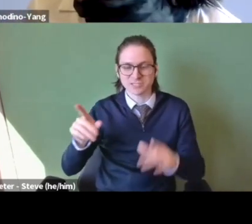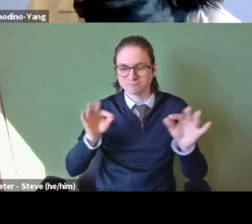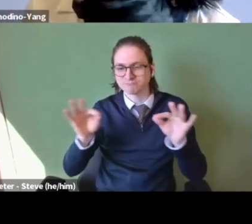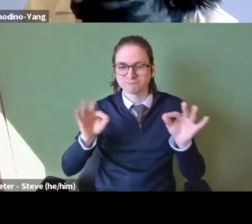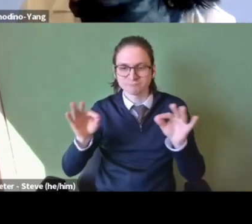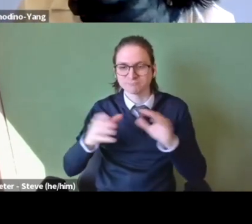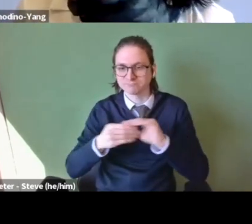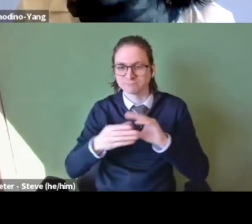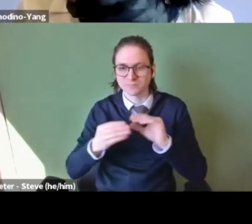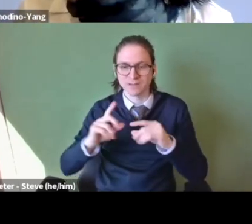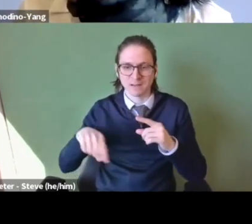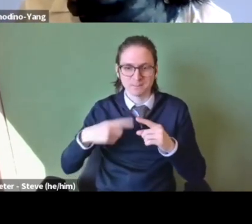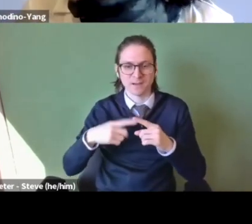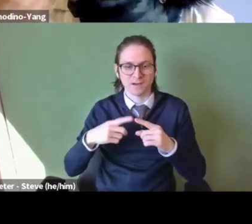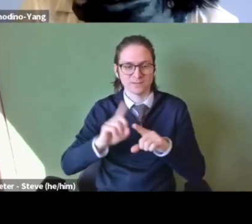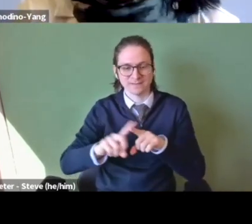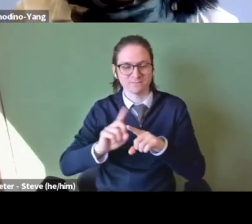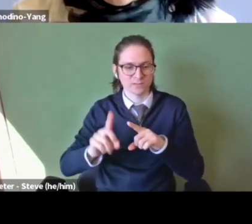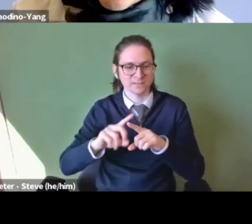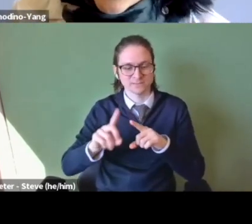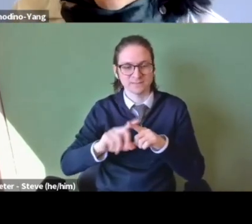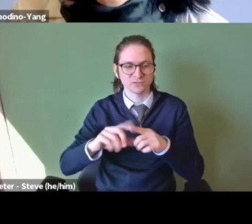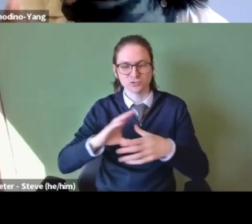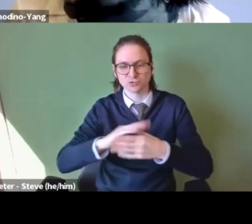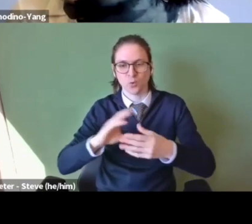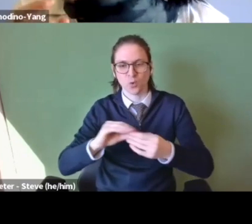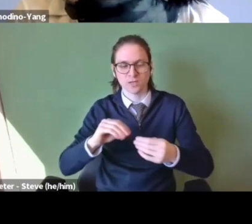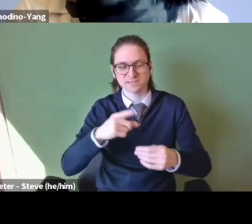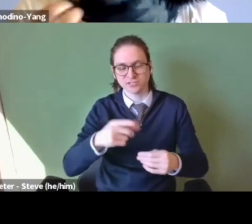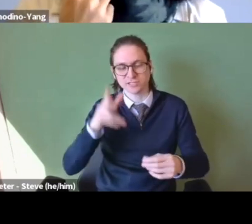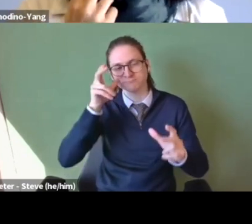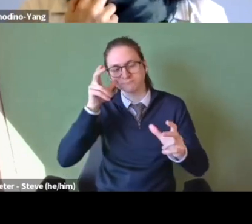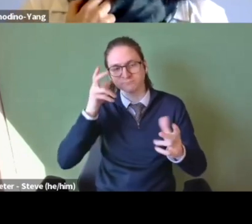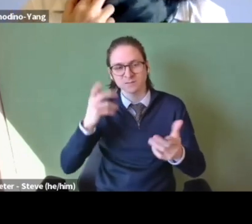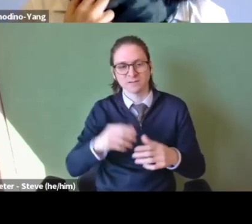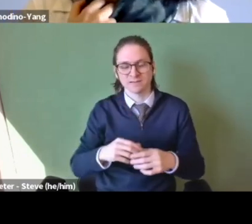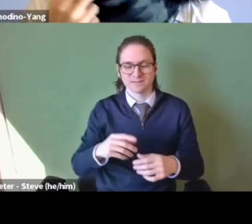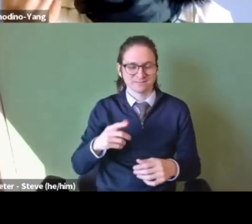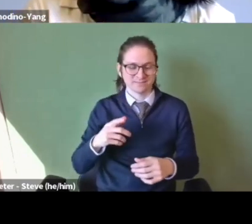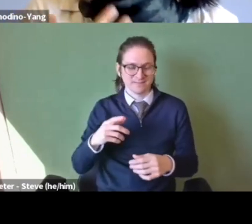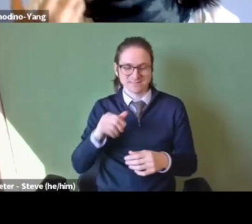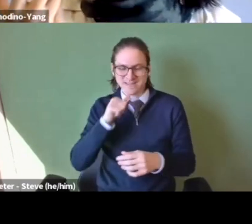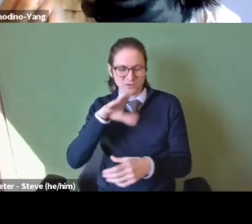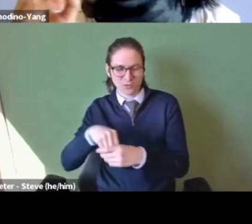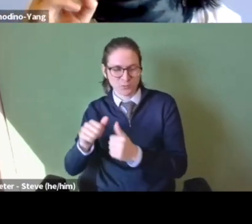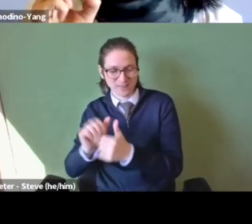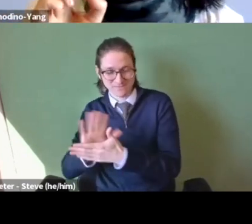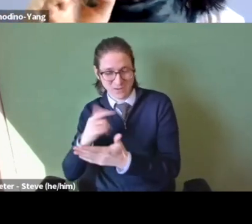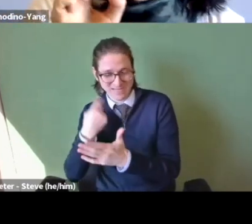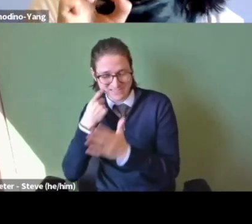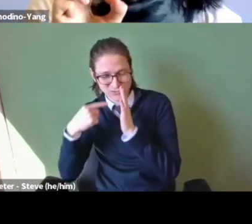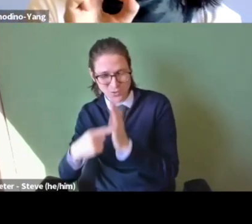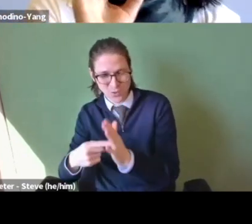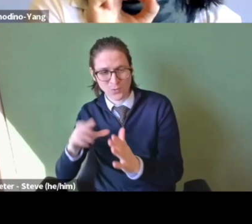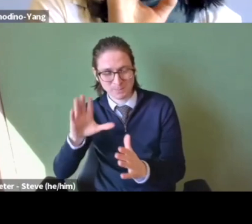of other stuff, which which isn't included in the episode, but which gives us a really nice example of